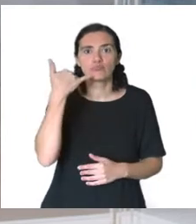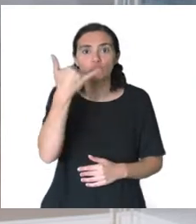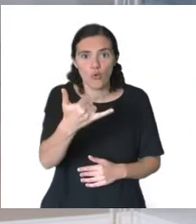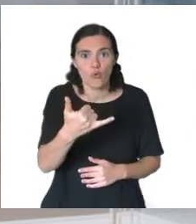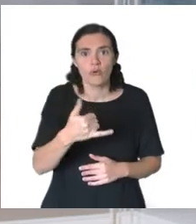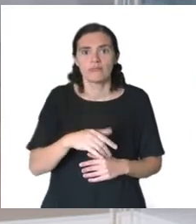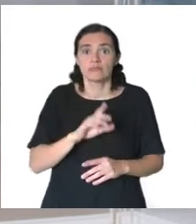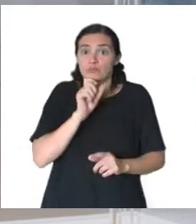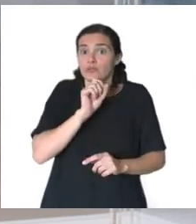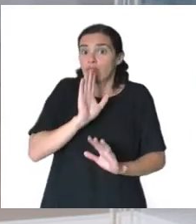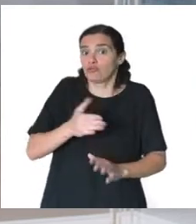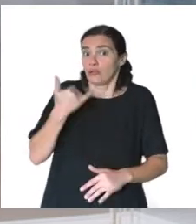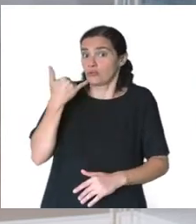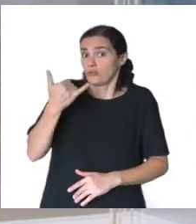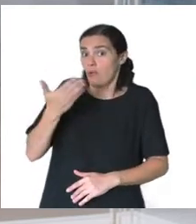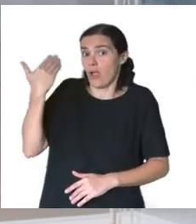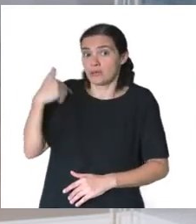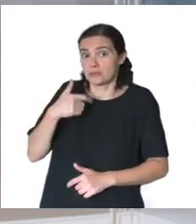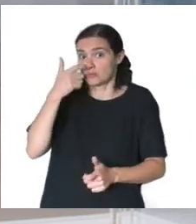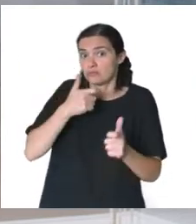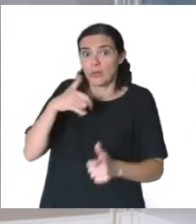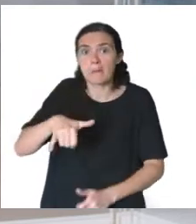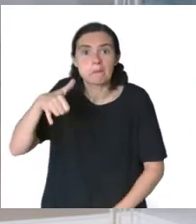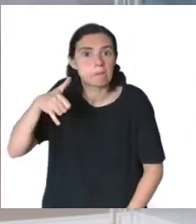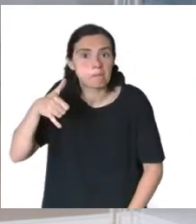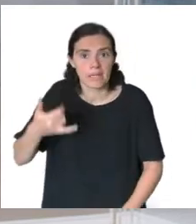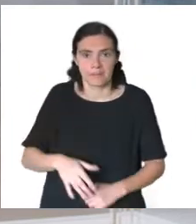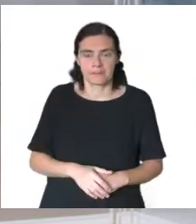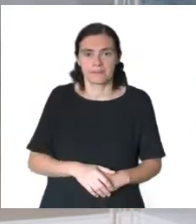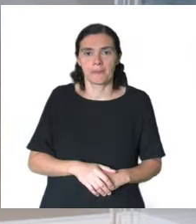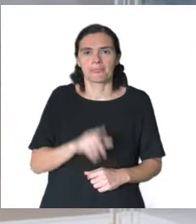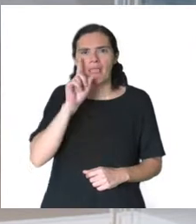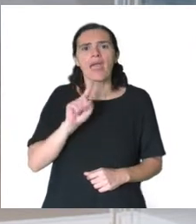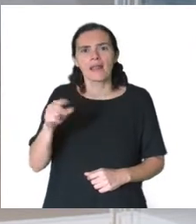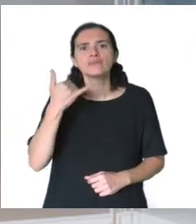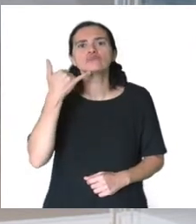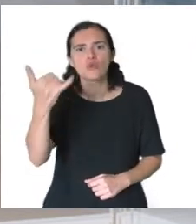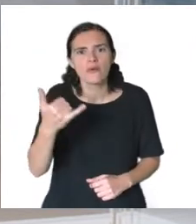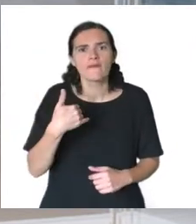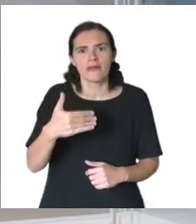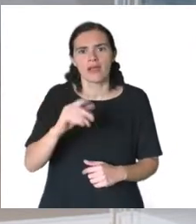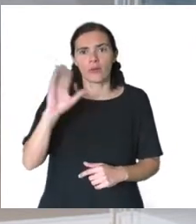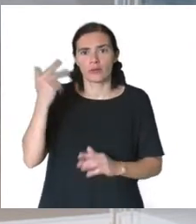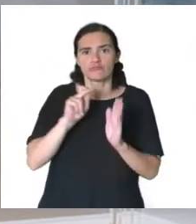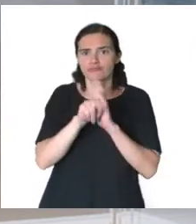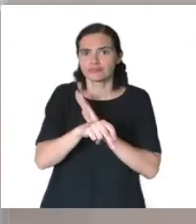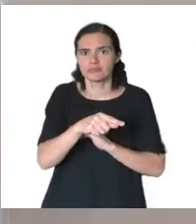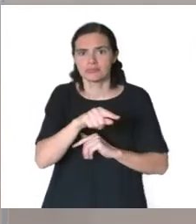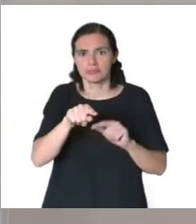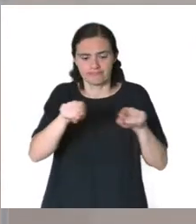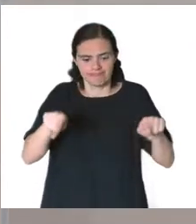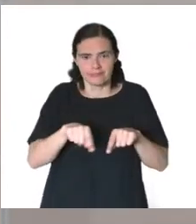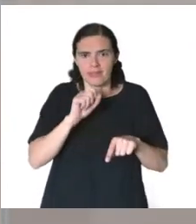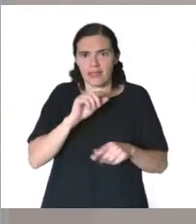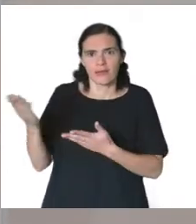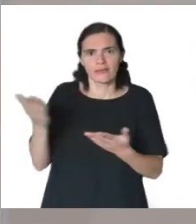But she will call. She might have called, and people might have picked up the phone. But she will call. And if you're in the room,